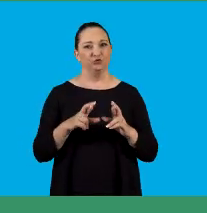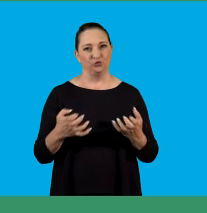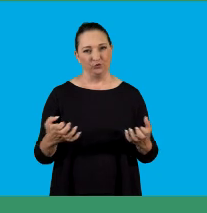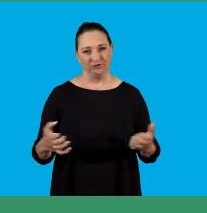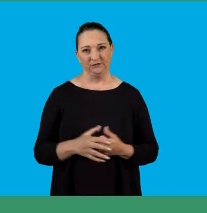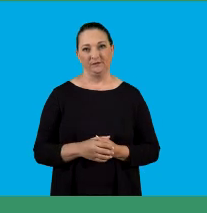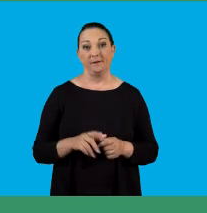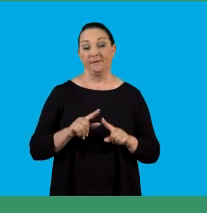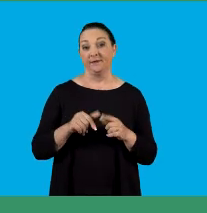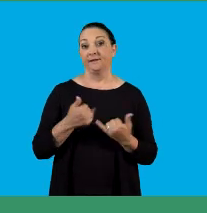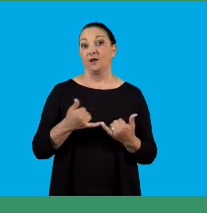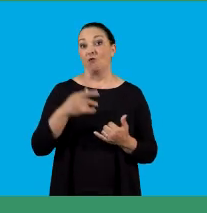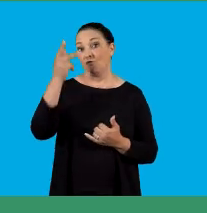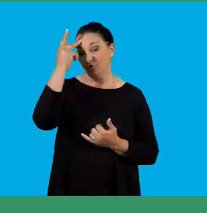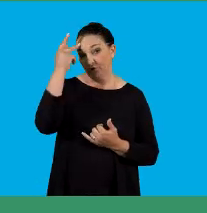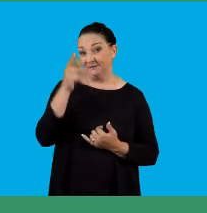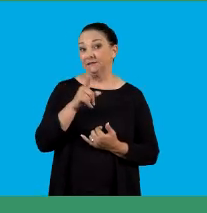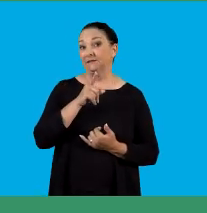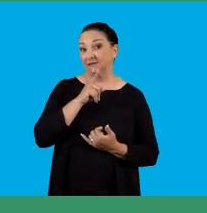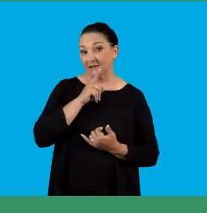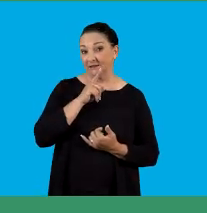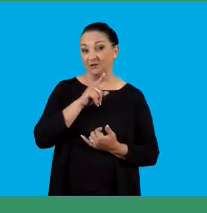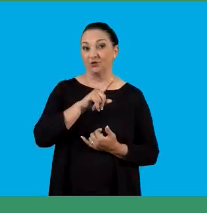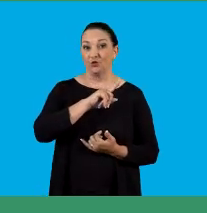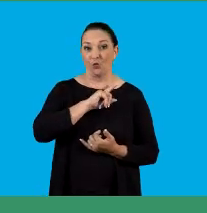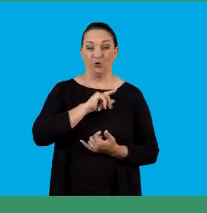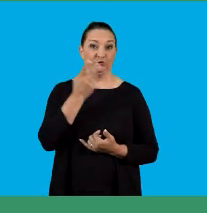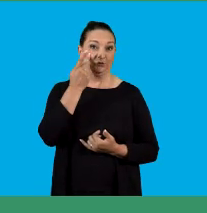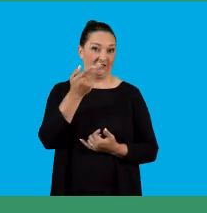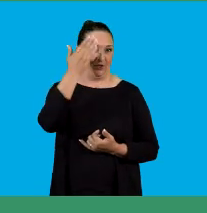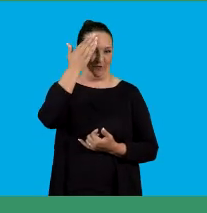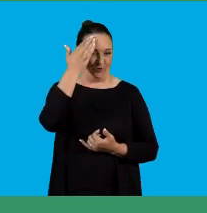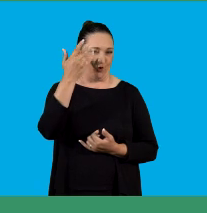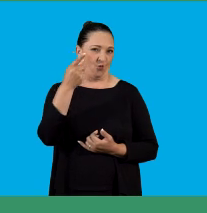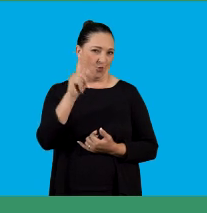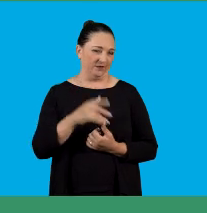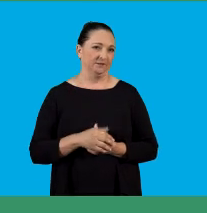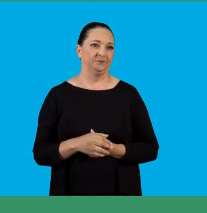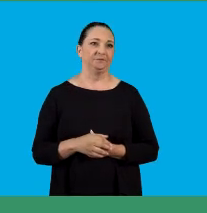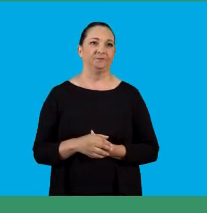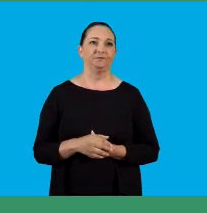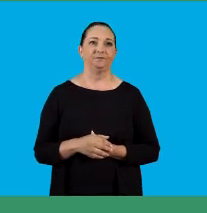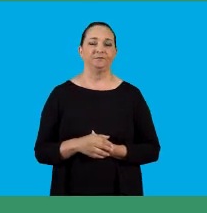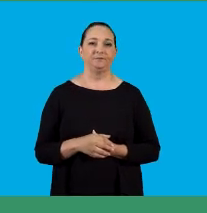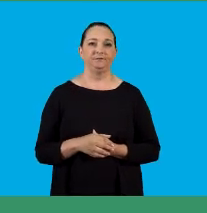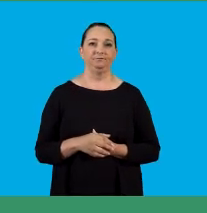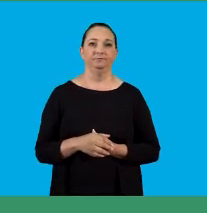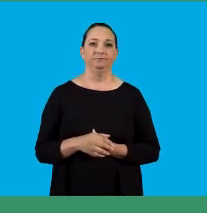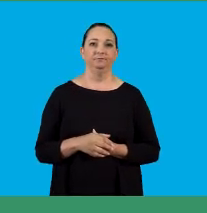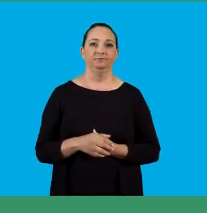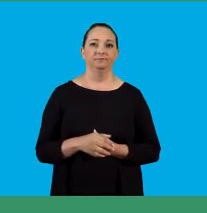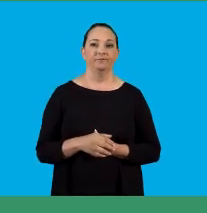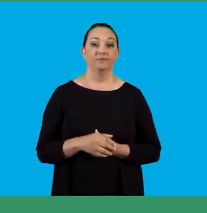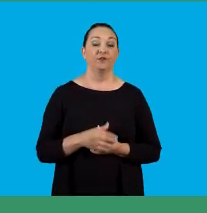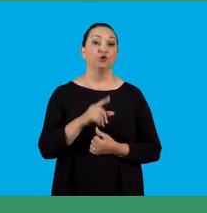your knowledge and see if you really know something, you've got some knowledge or foundation with regards to human resources.